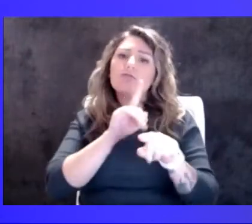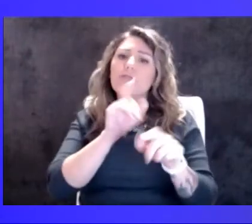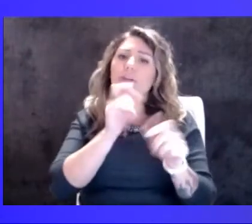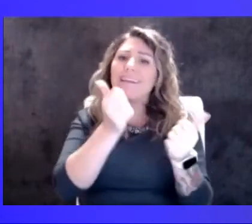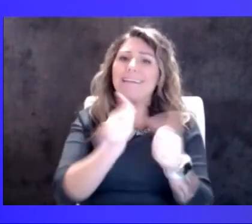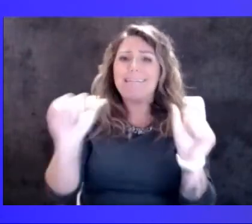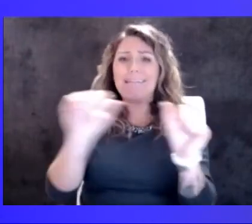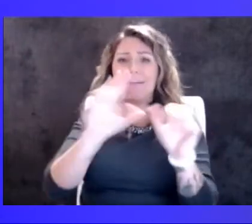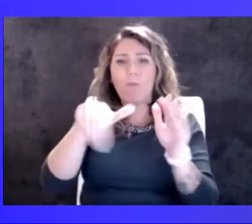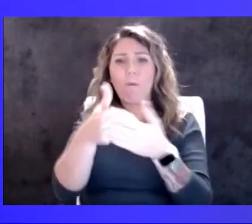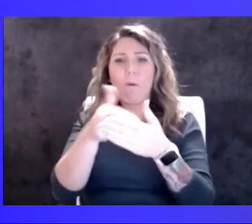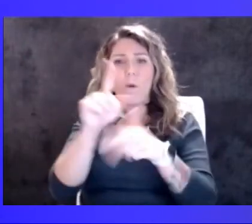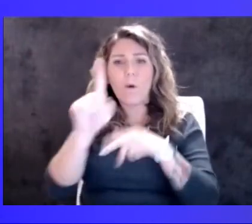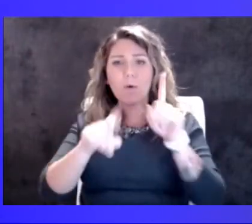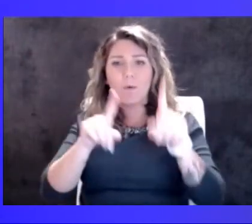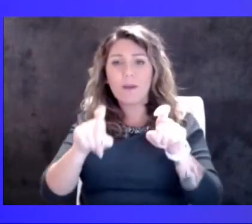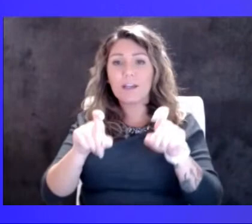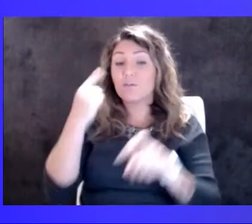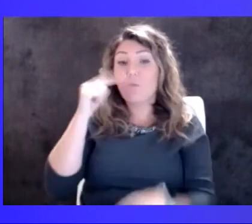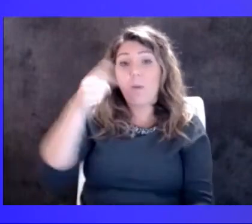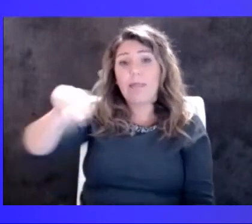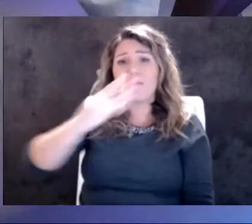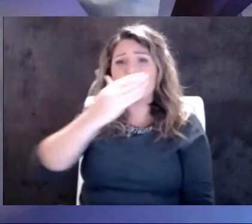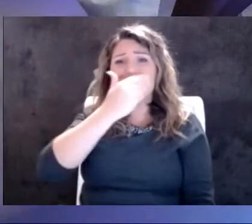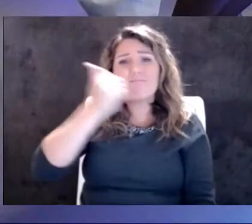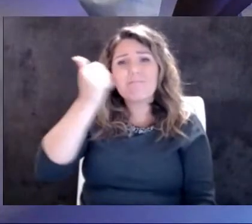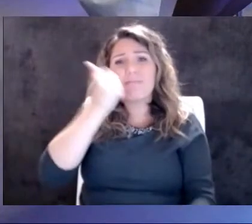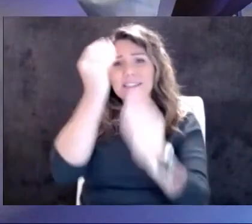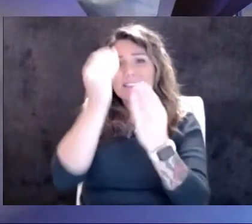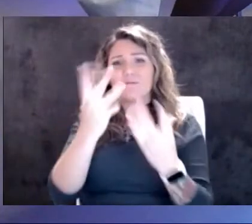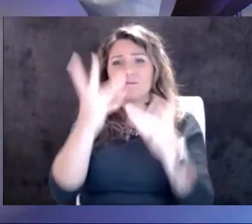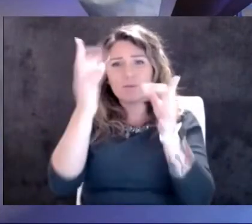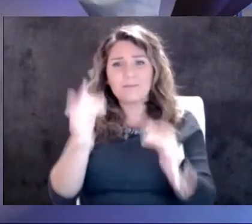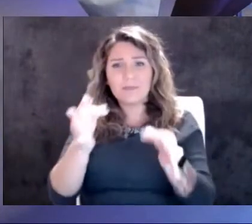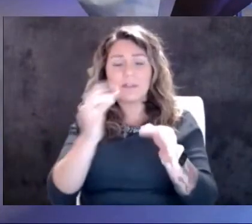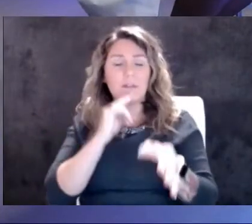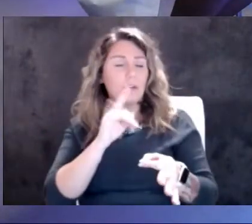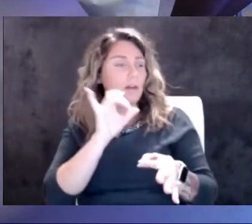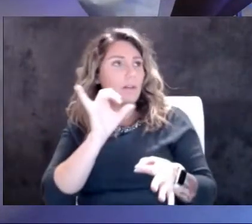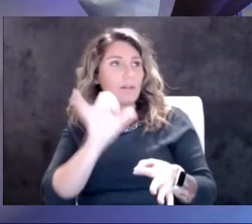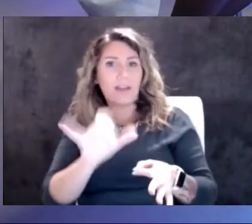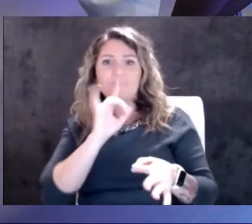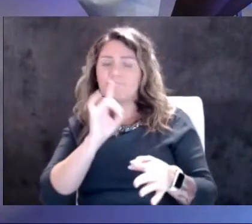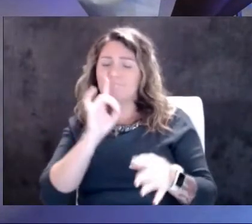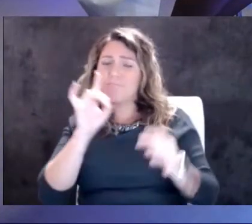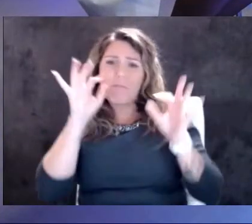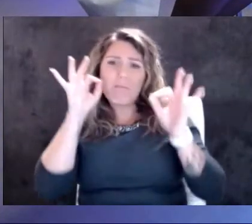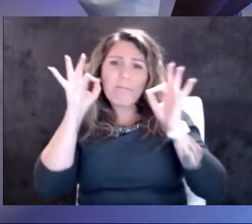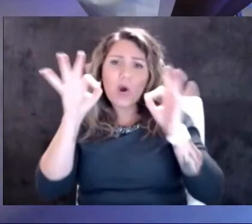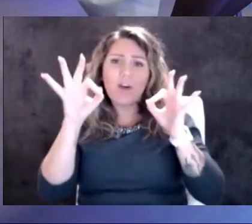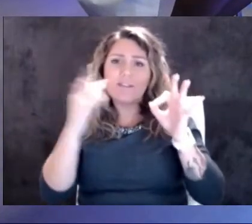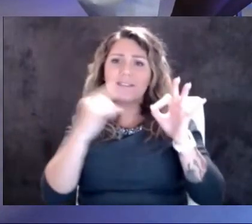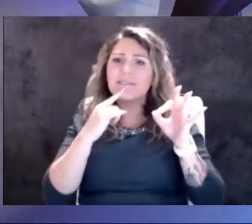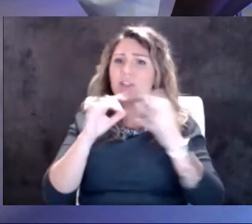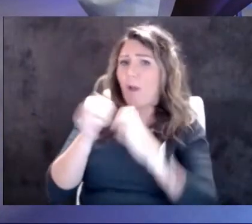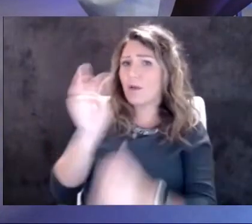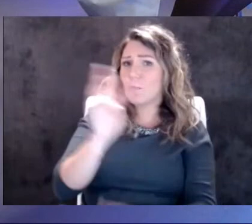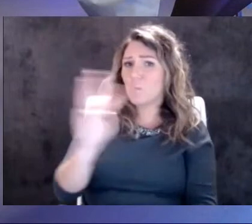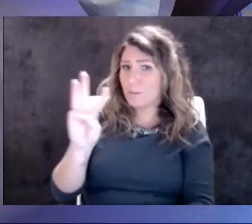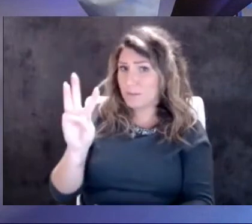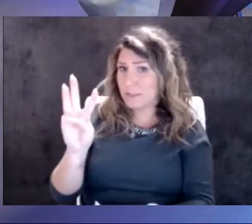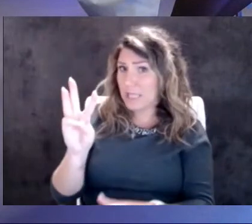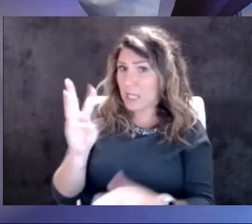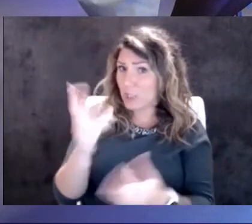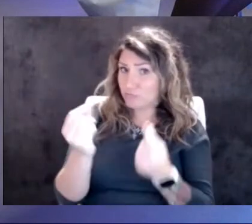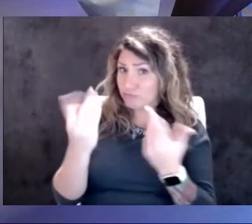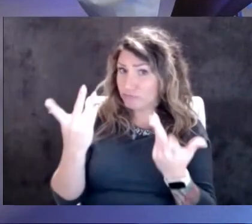make the best informed decision. Yeah, I think that is perfectly said. So how's the website doing?